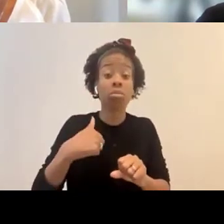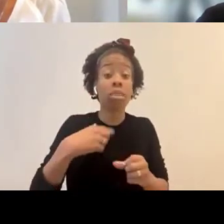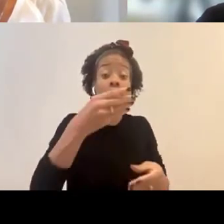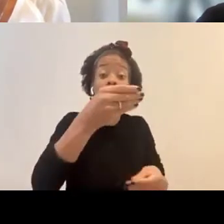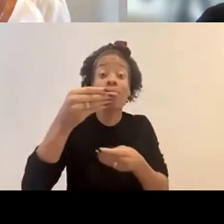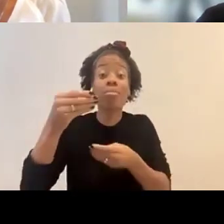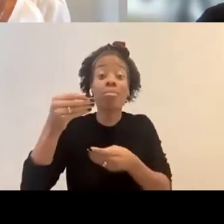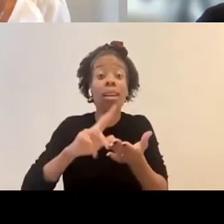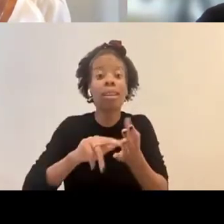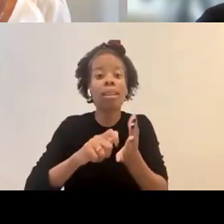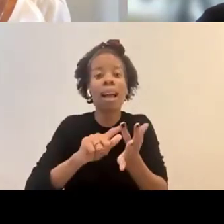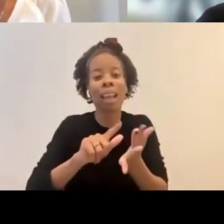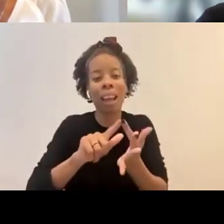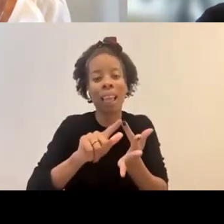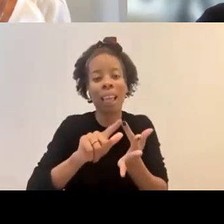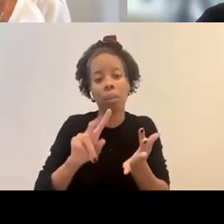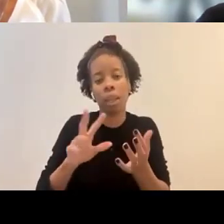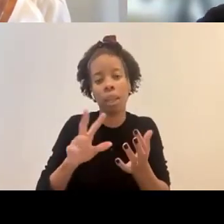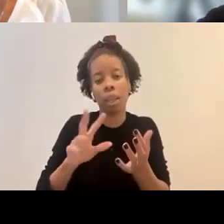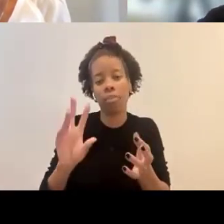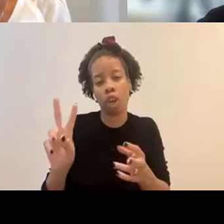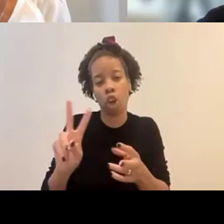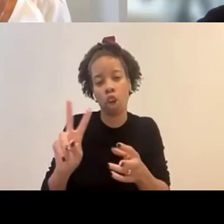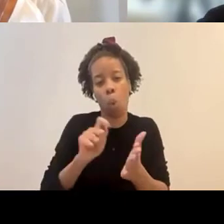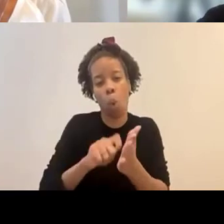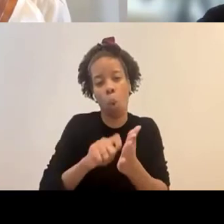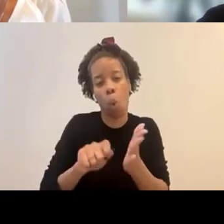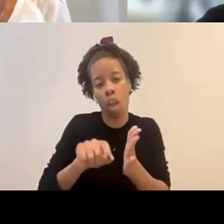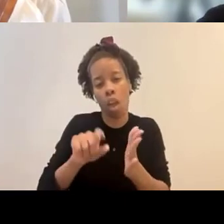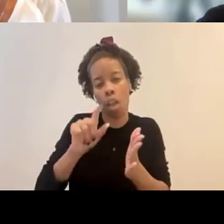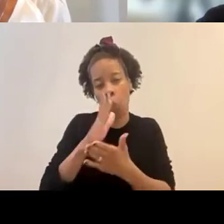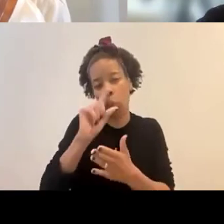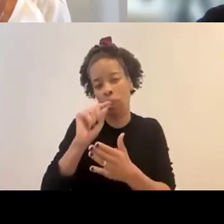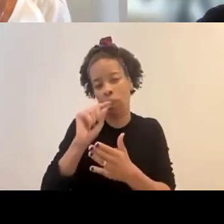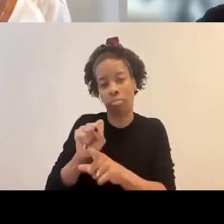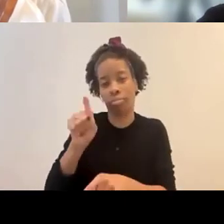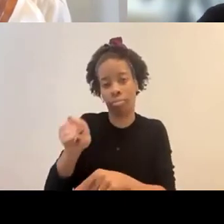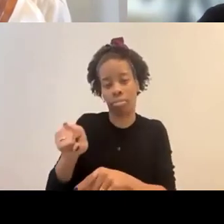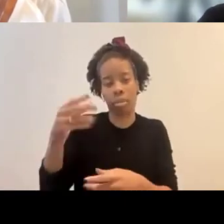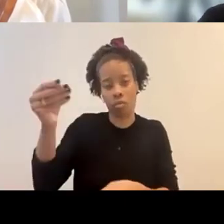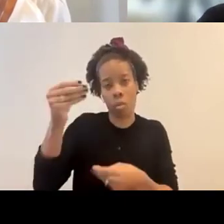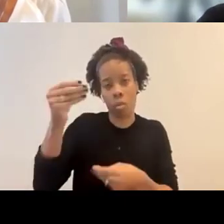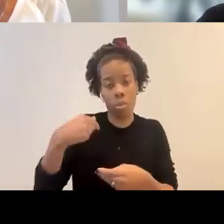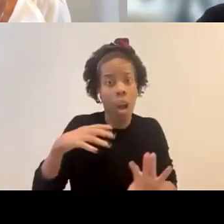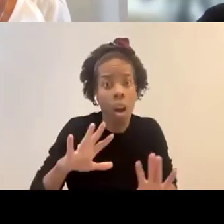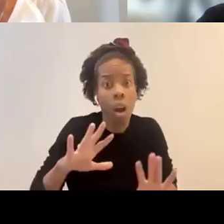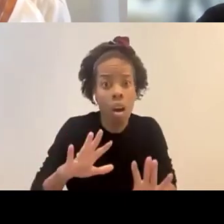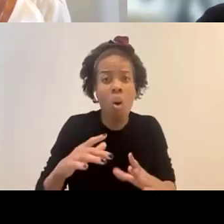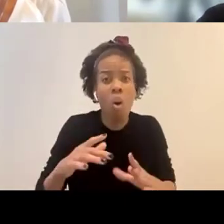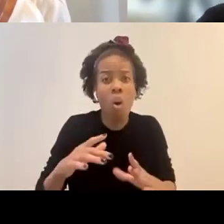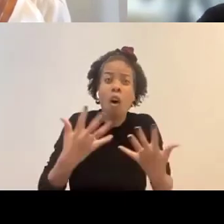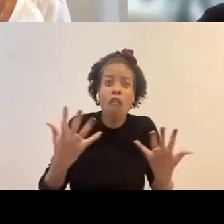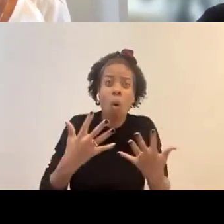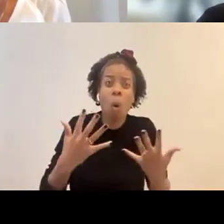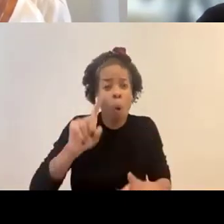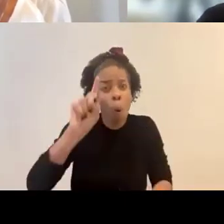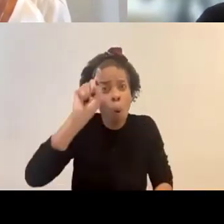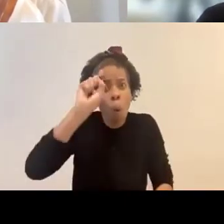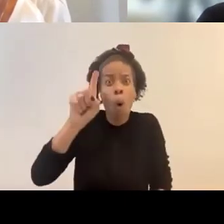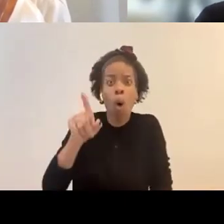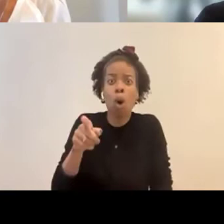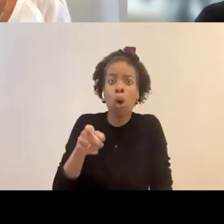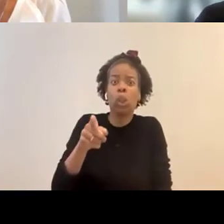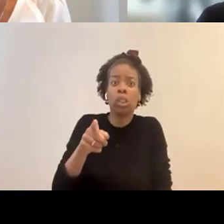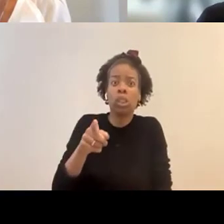Natalie co-authored on Twitter, that was a real eureka moment because, of course, I was very familiar with the concepts of